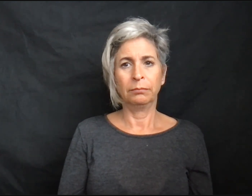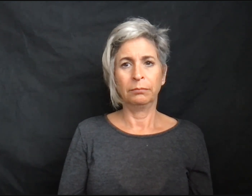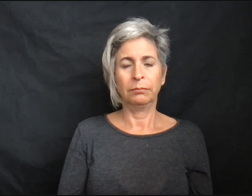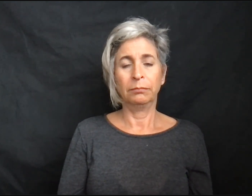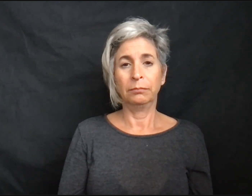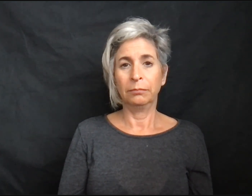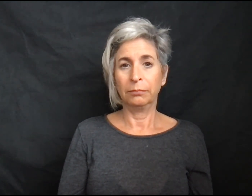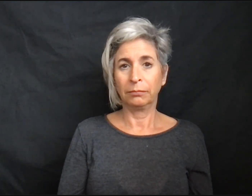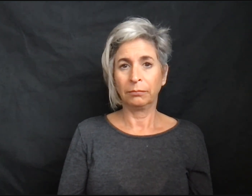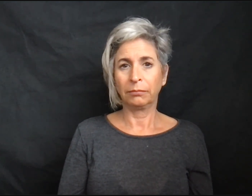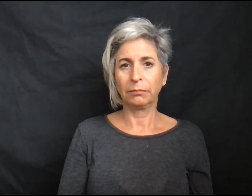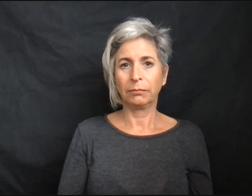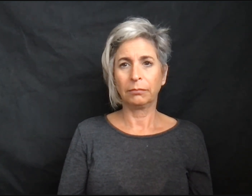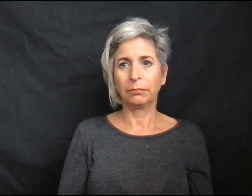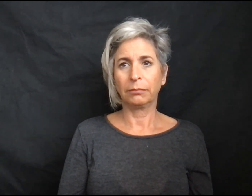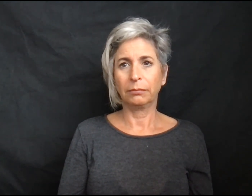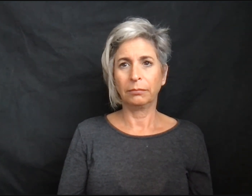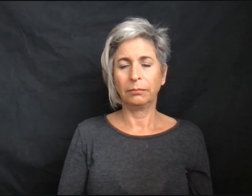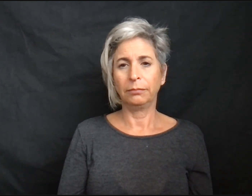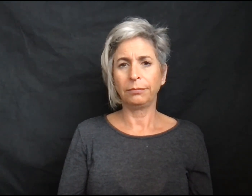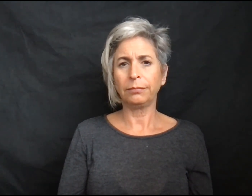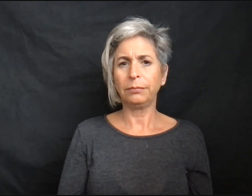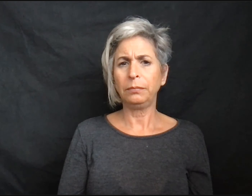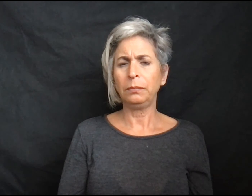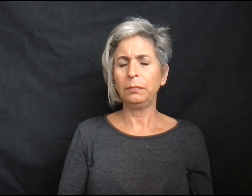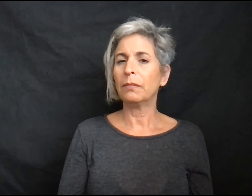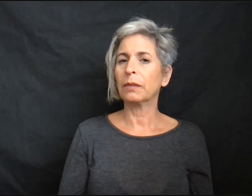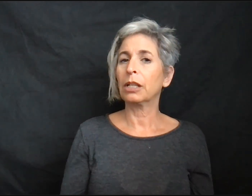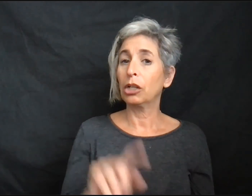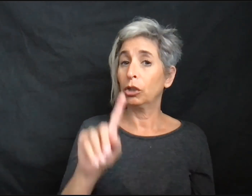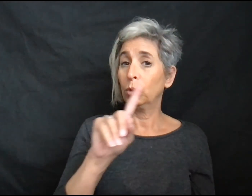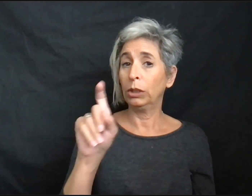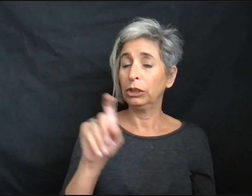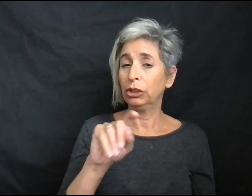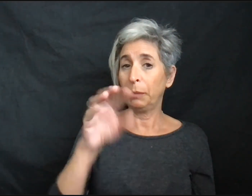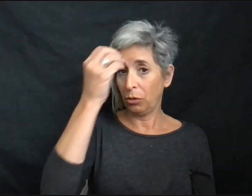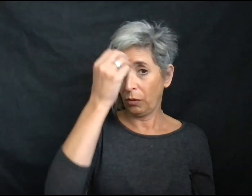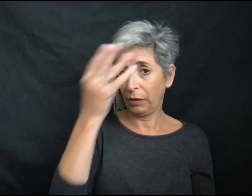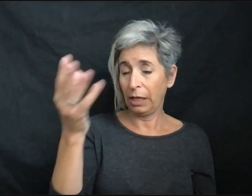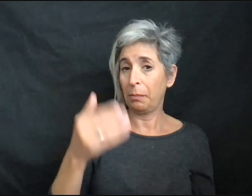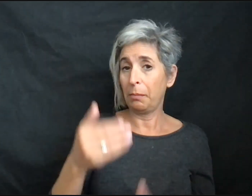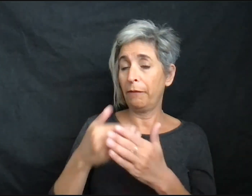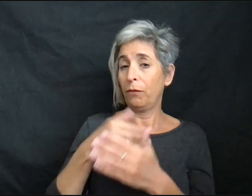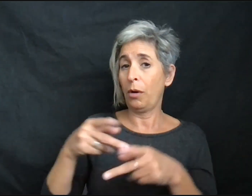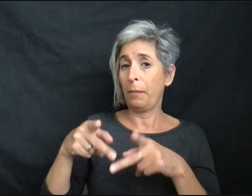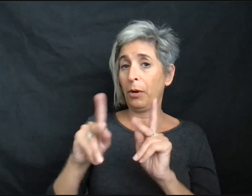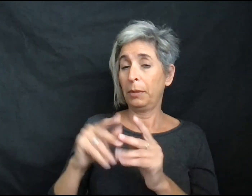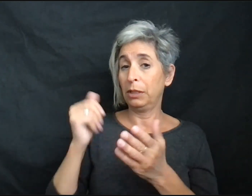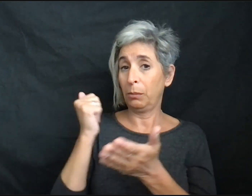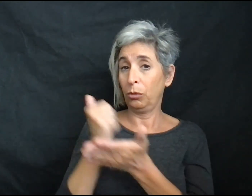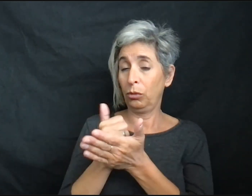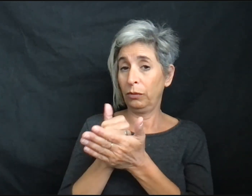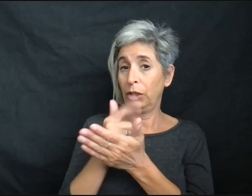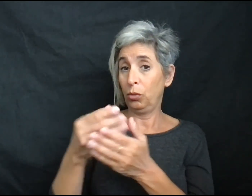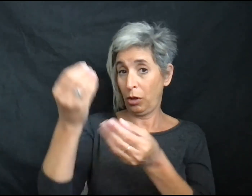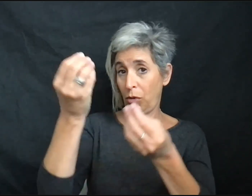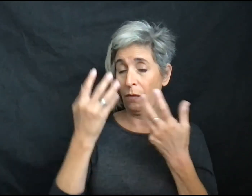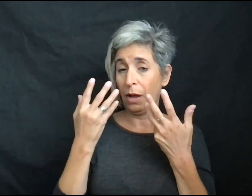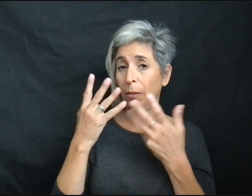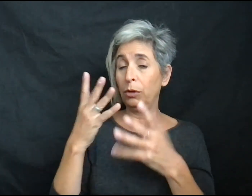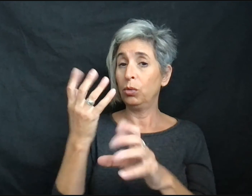Okay, there's a question, goes to notifications. Before your permit application is approved and you are notified, will you be